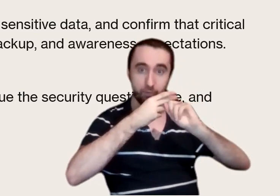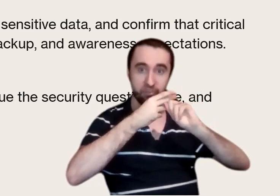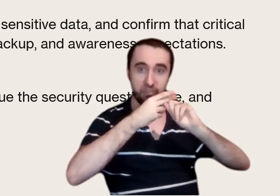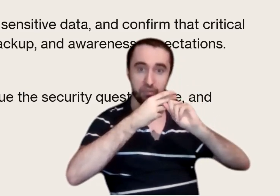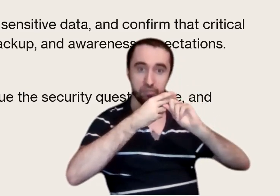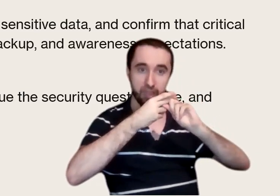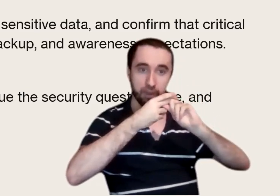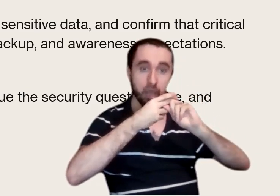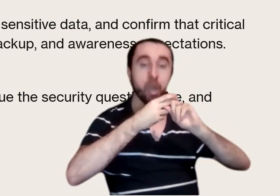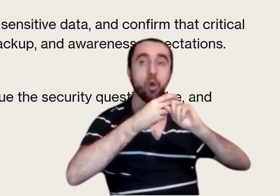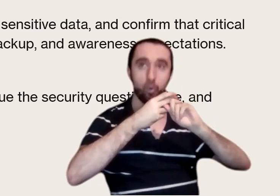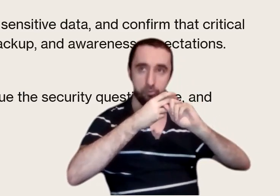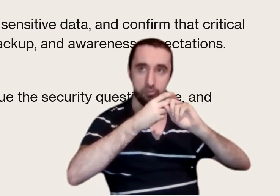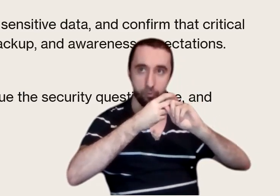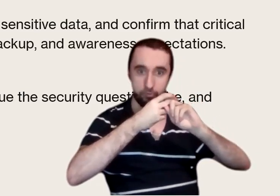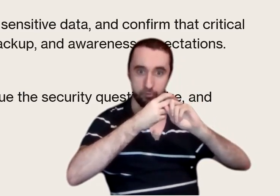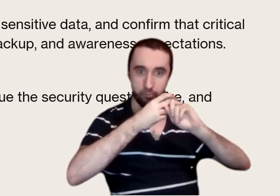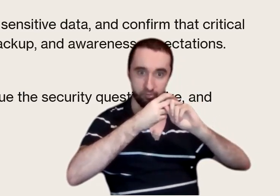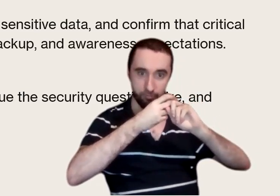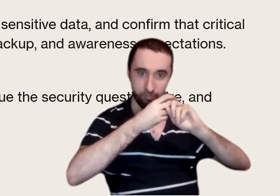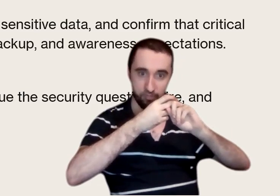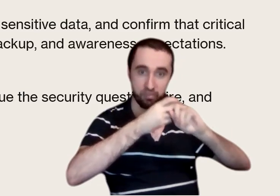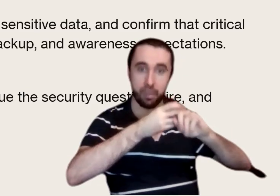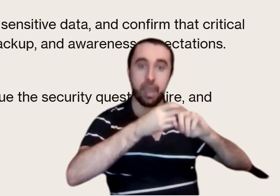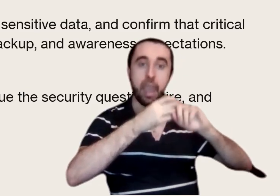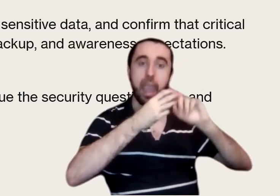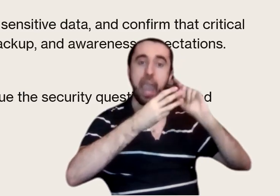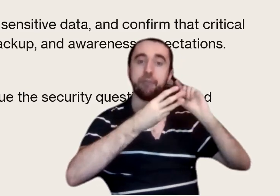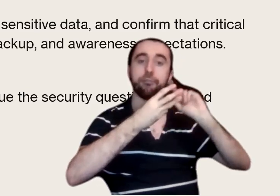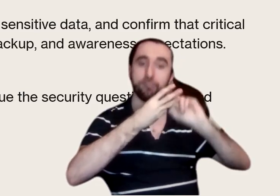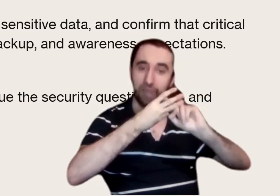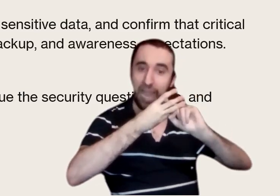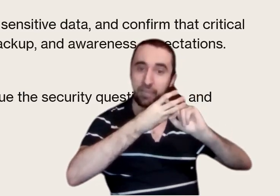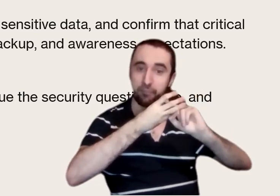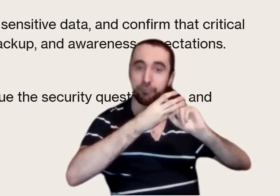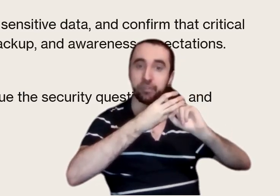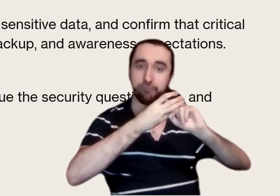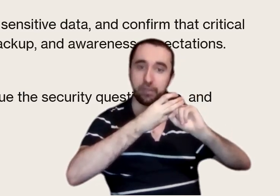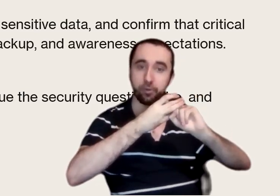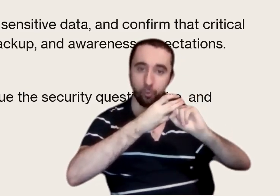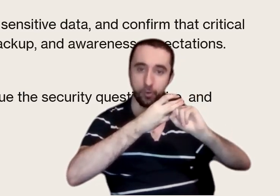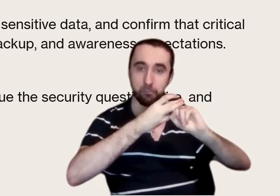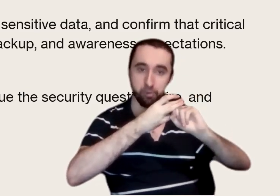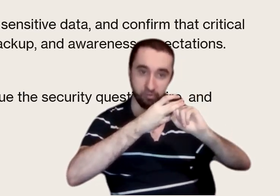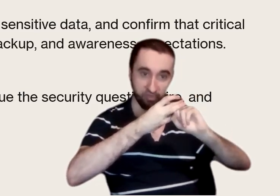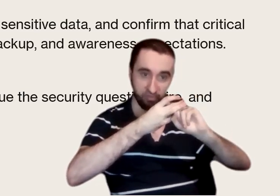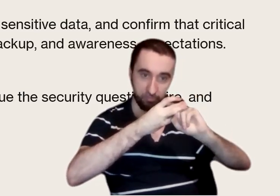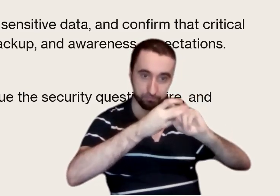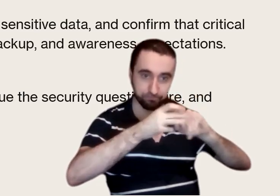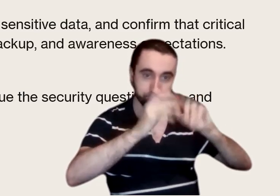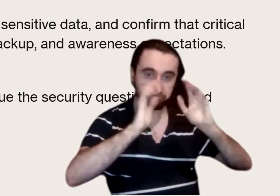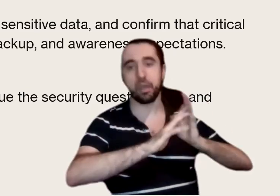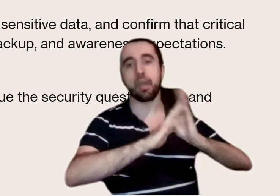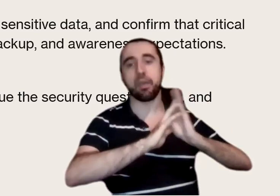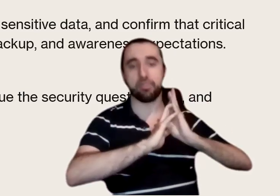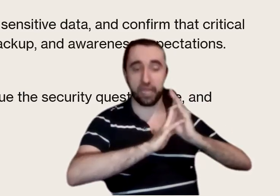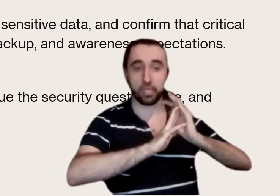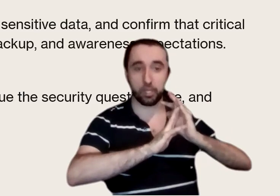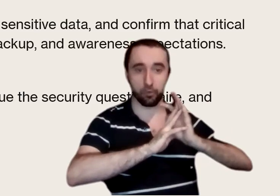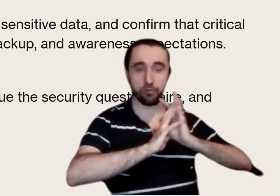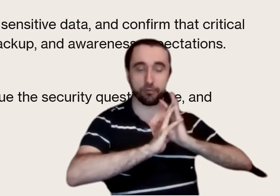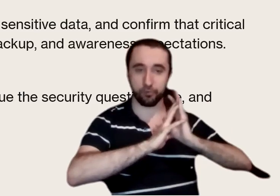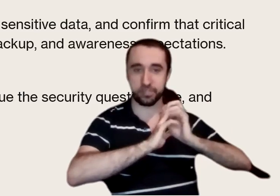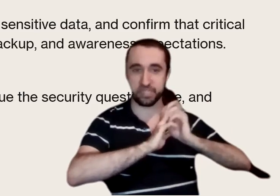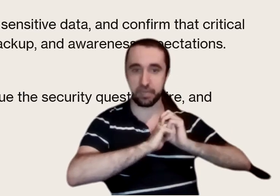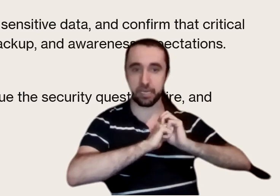that handle sensitive data or support critical services, and flag them for the vendor audit process.